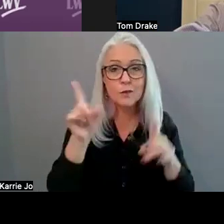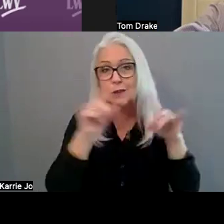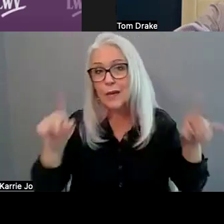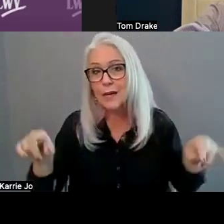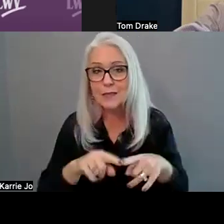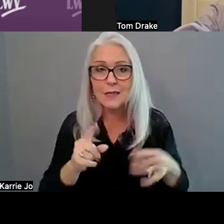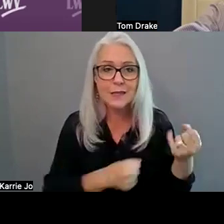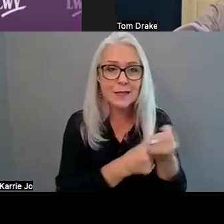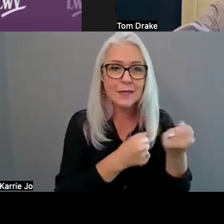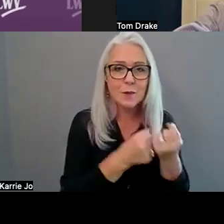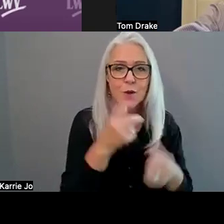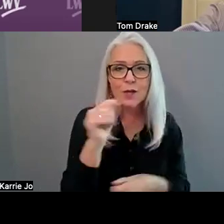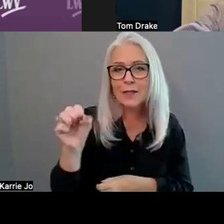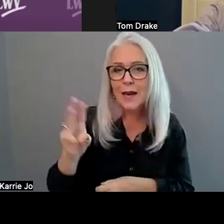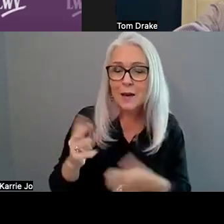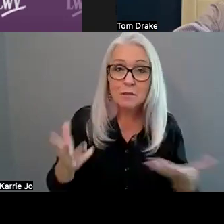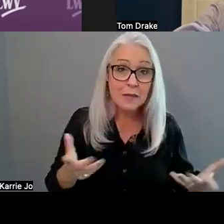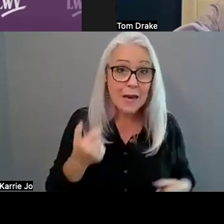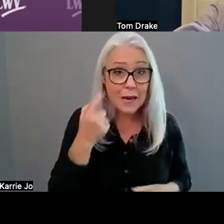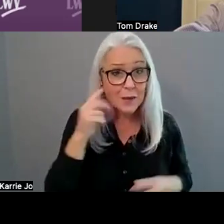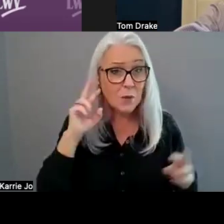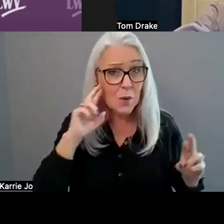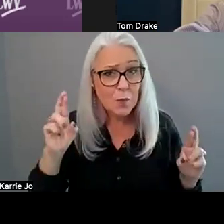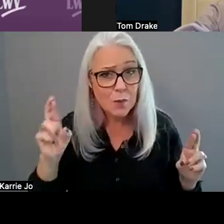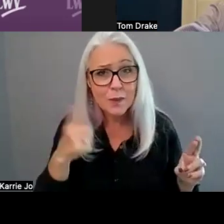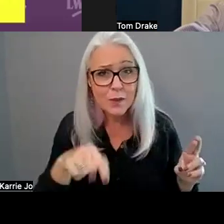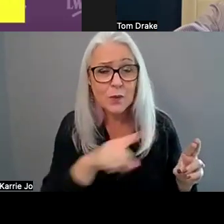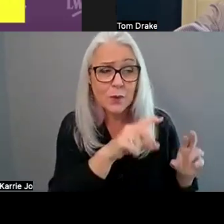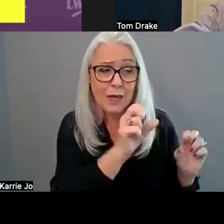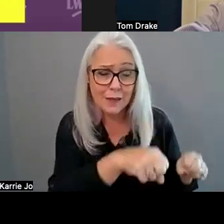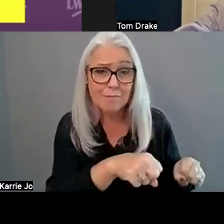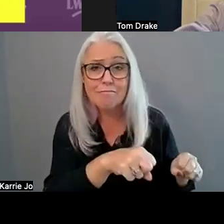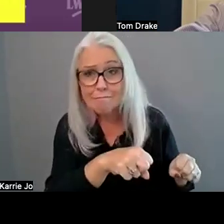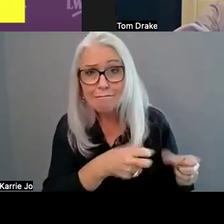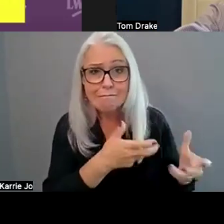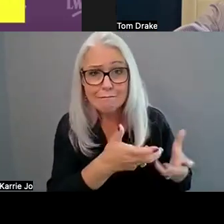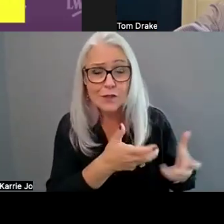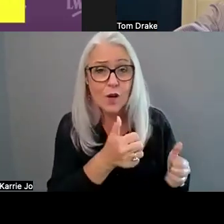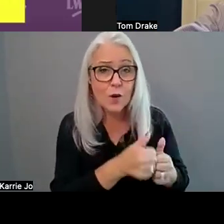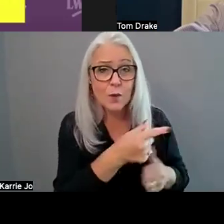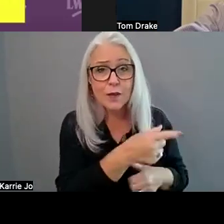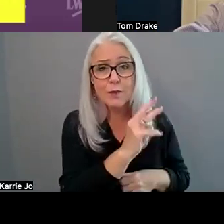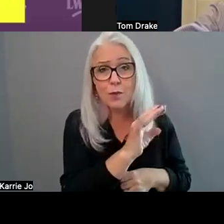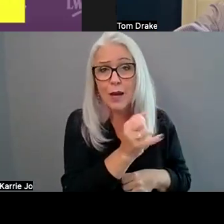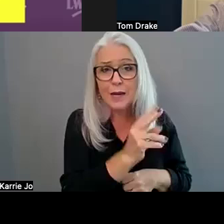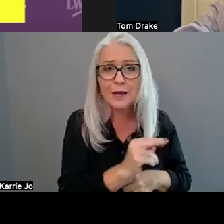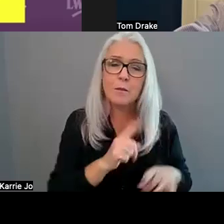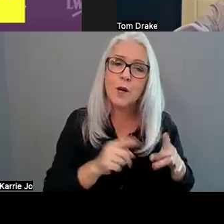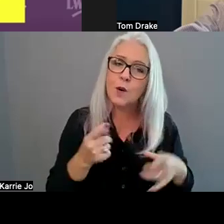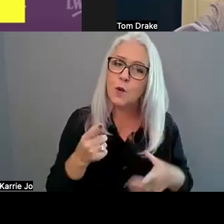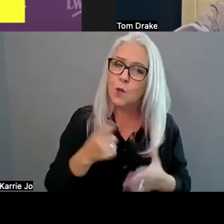Tom. So, I mean, Tom, I certainly hope that you can talk to him, but I think that what he's doing